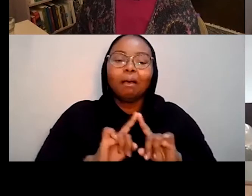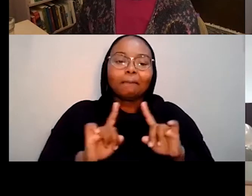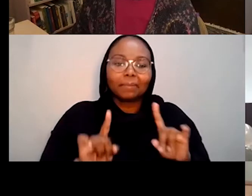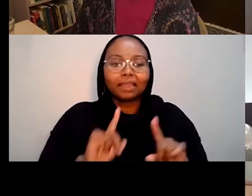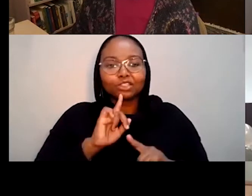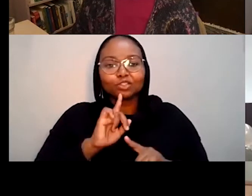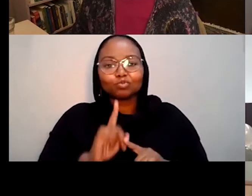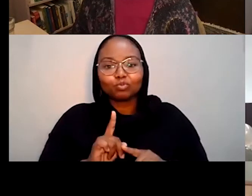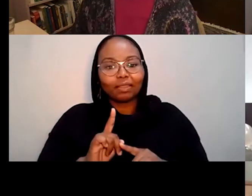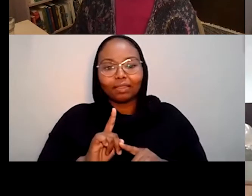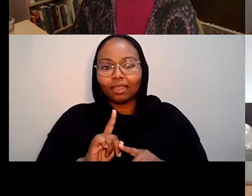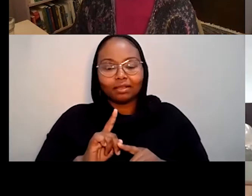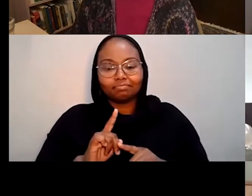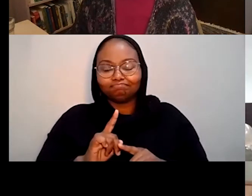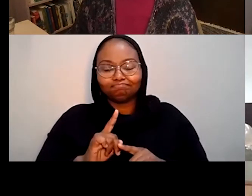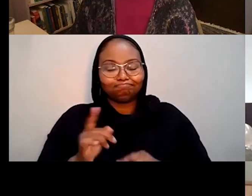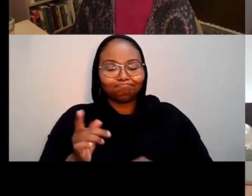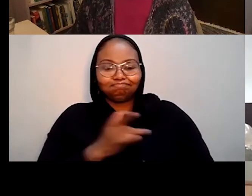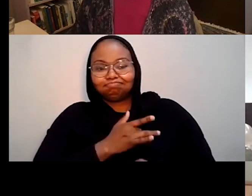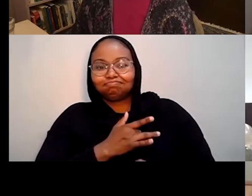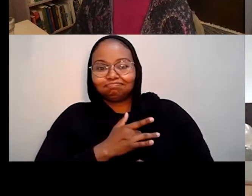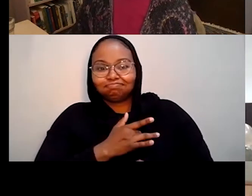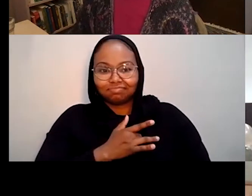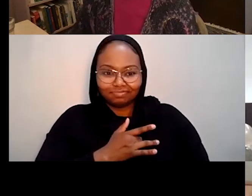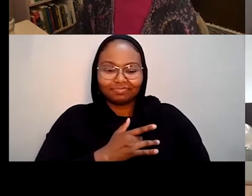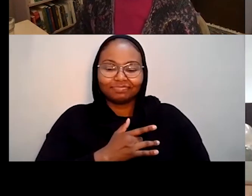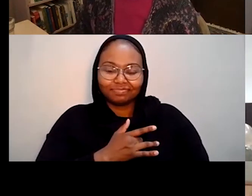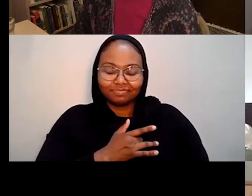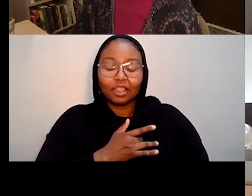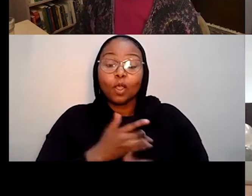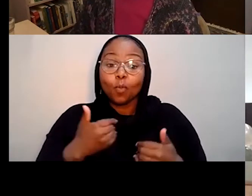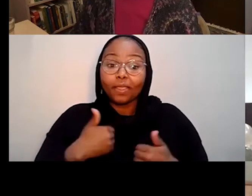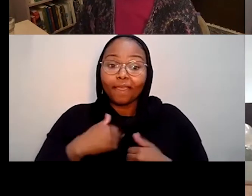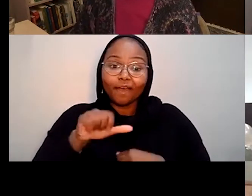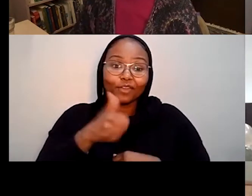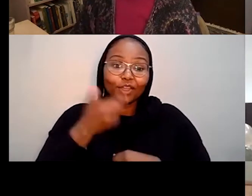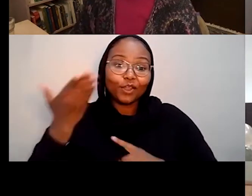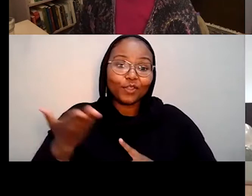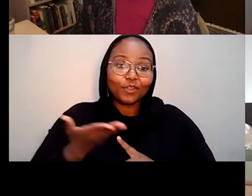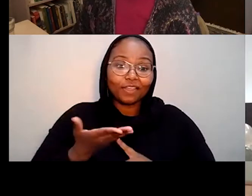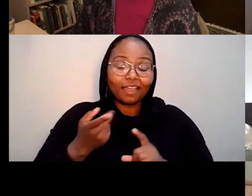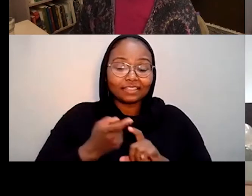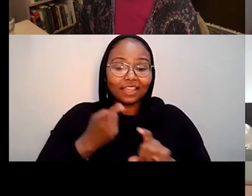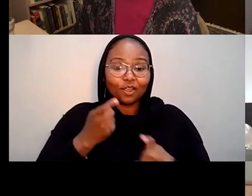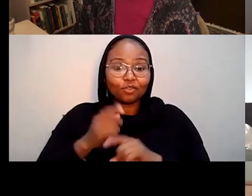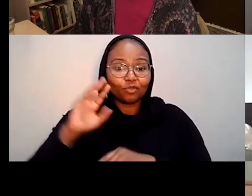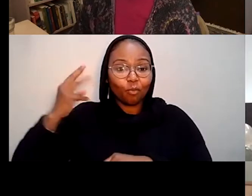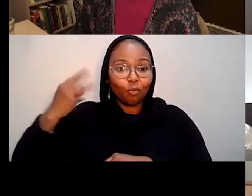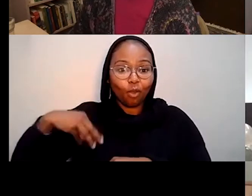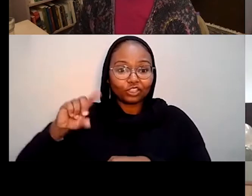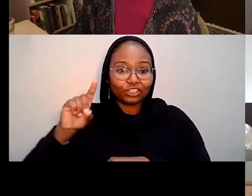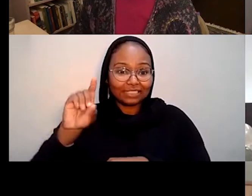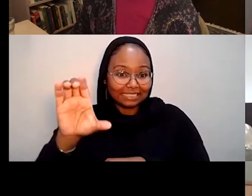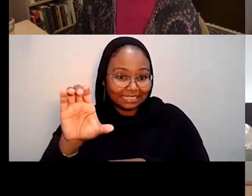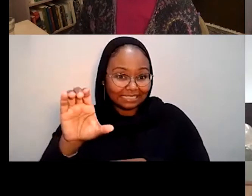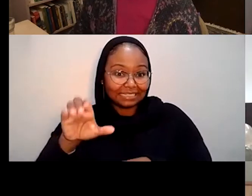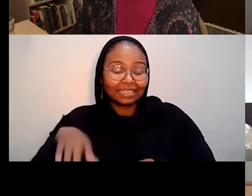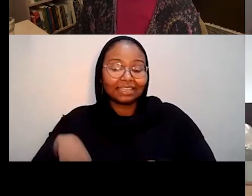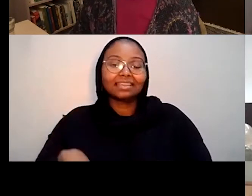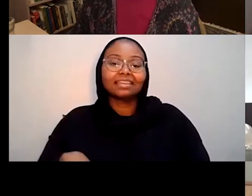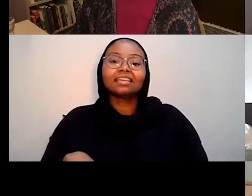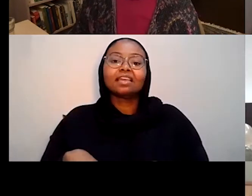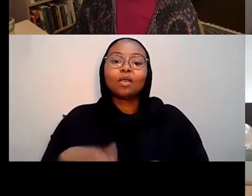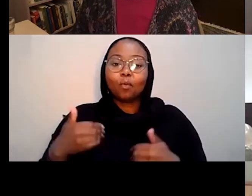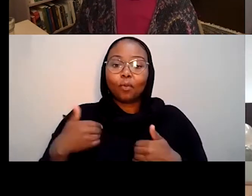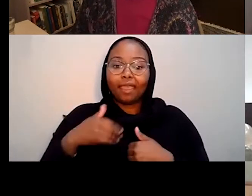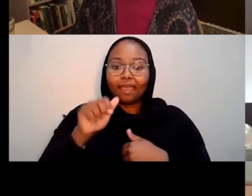just say that. We do have another guest coming all the way from Washington, D.C. We have Anne